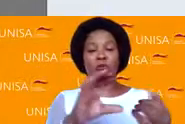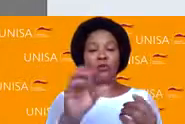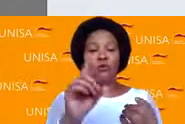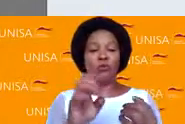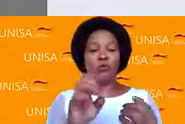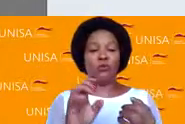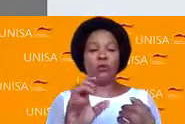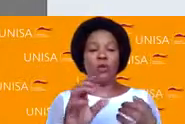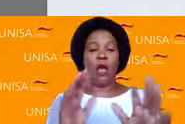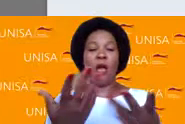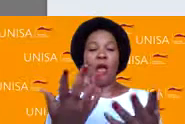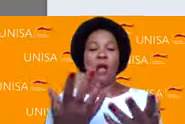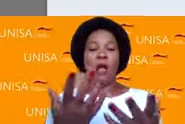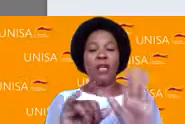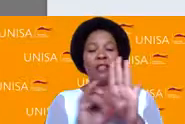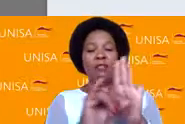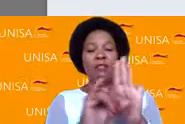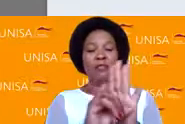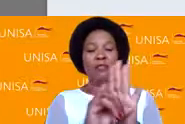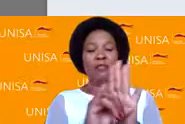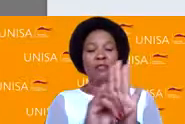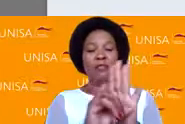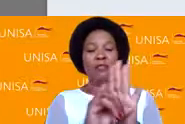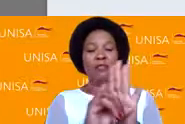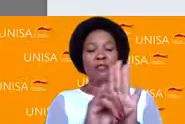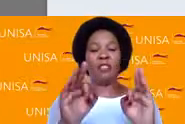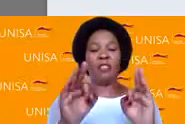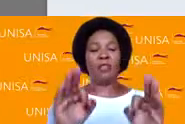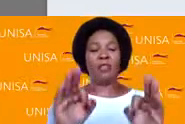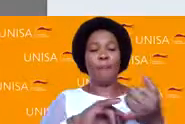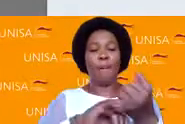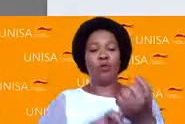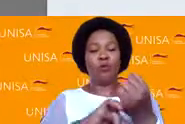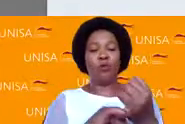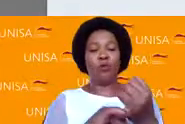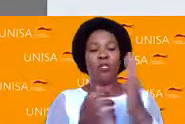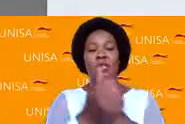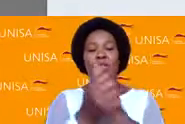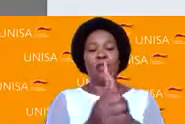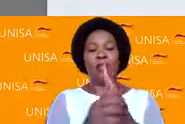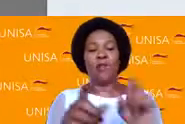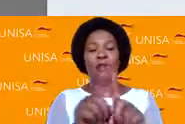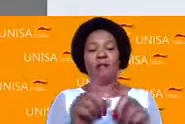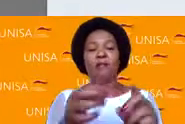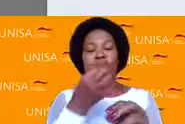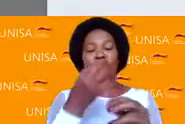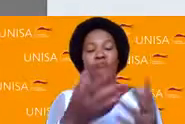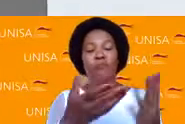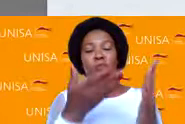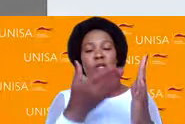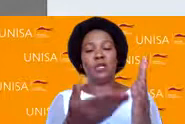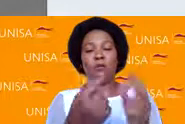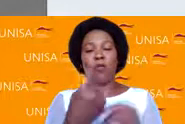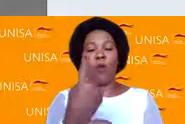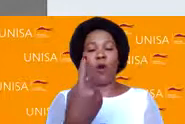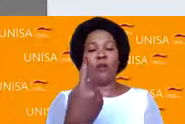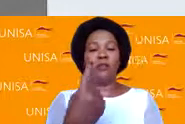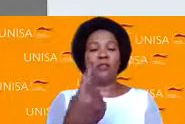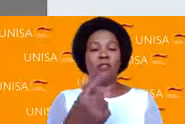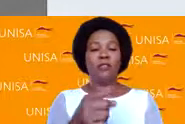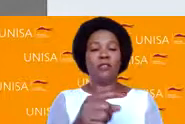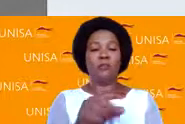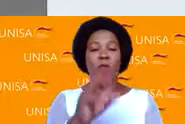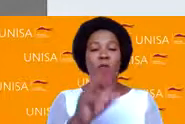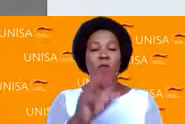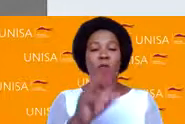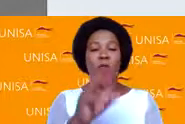you identify an official module site? And as you can see, for instance, with the one I've got here, it's the module code